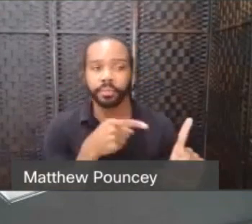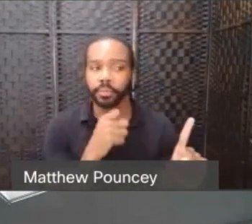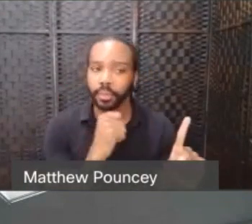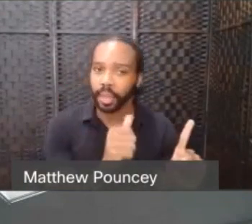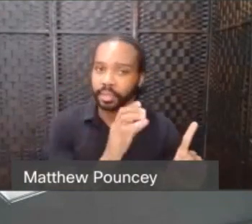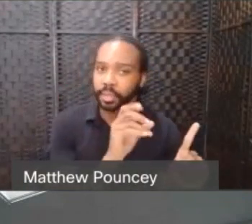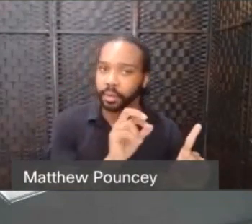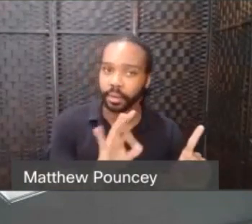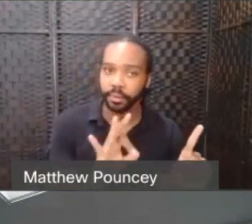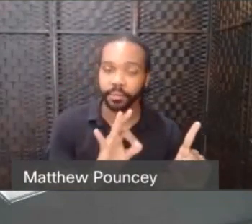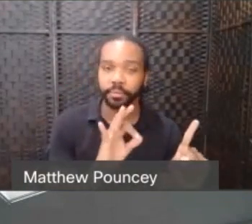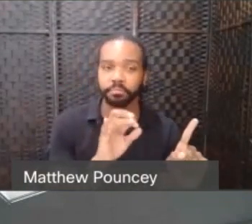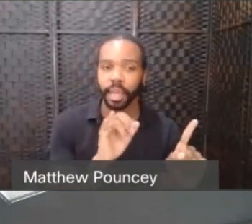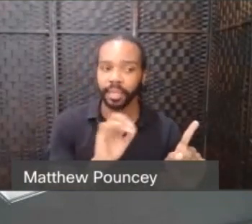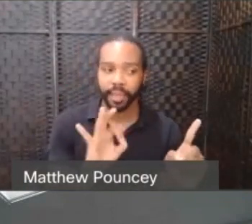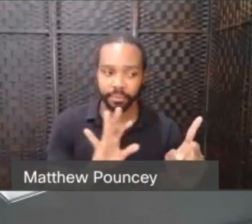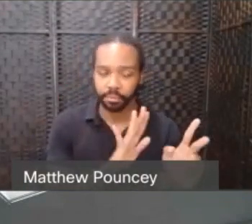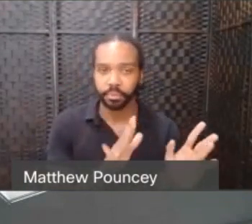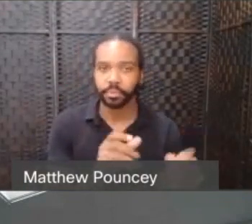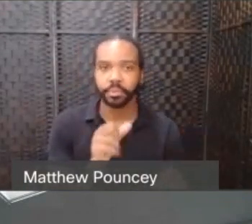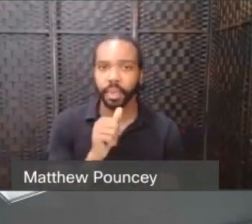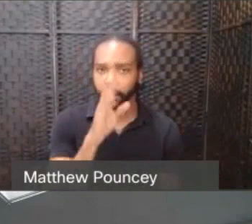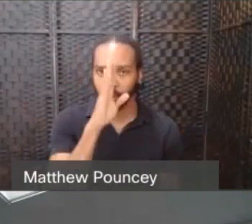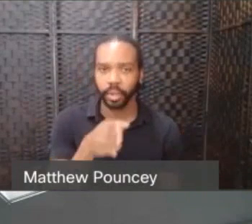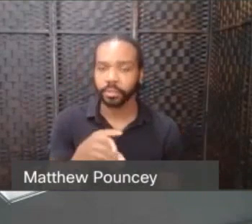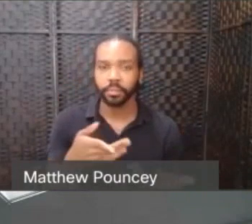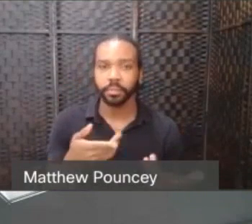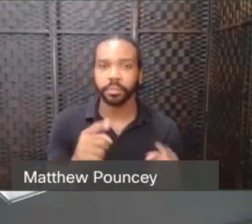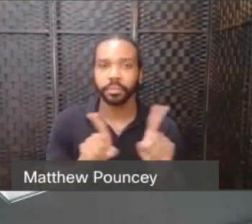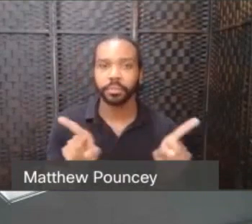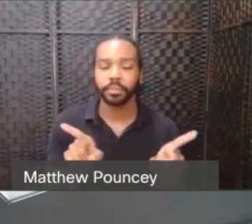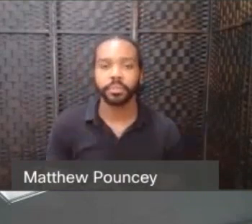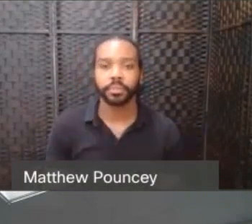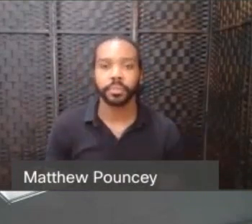CRFs or ICFs are not licensed directly by DC Health.